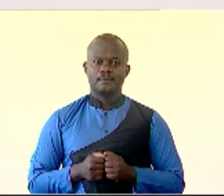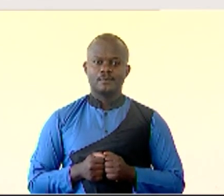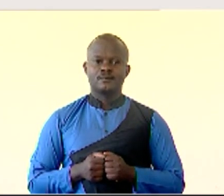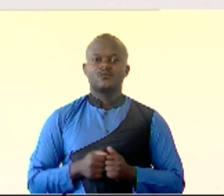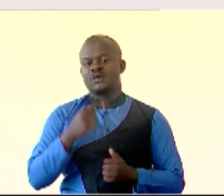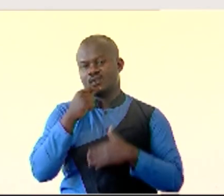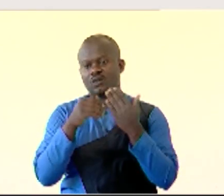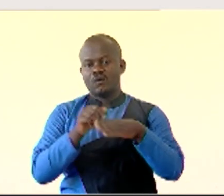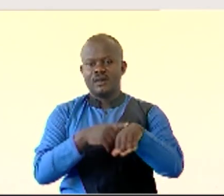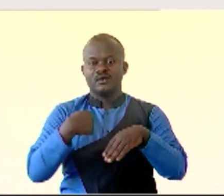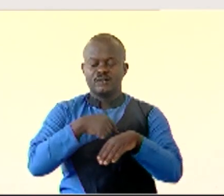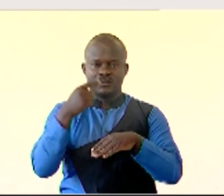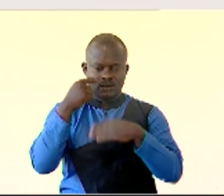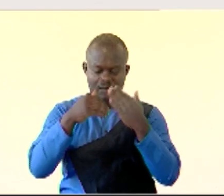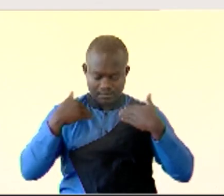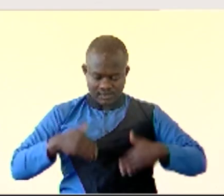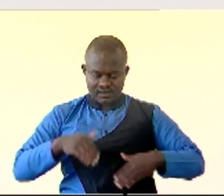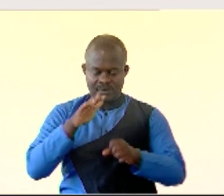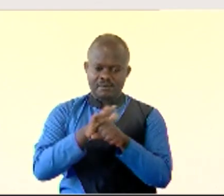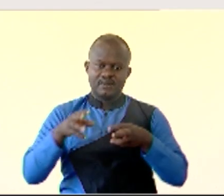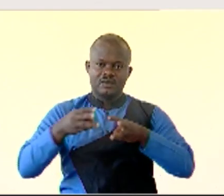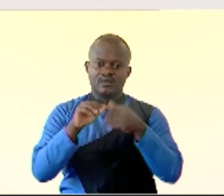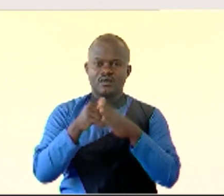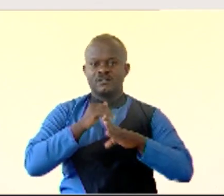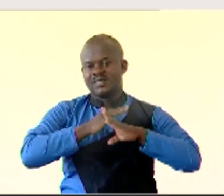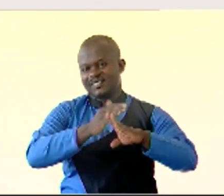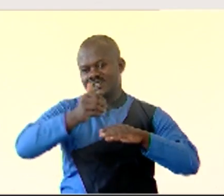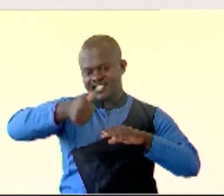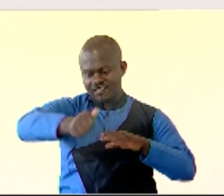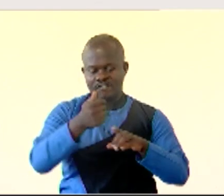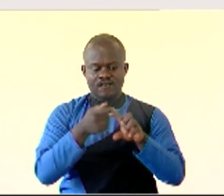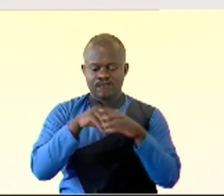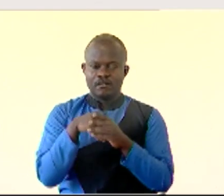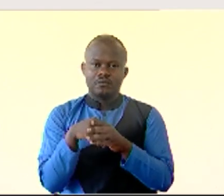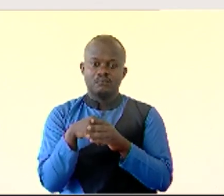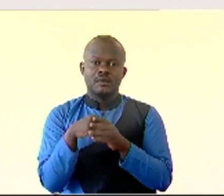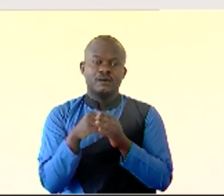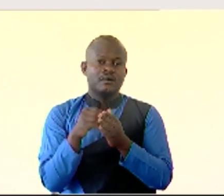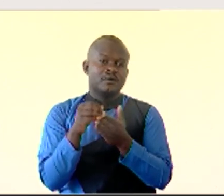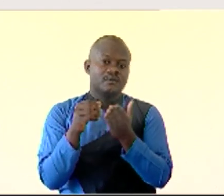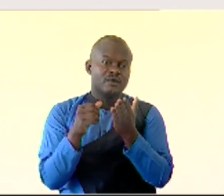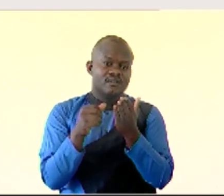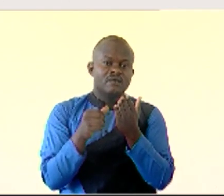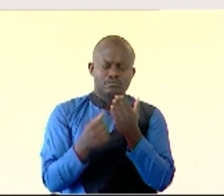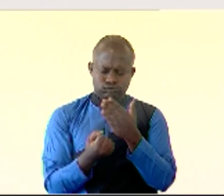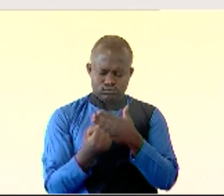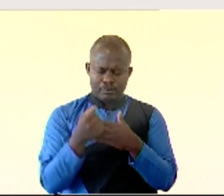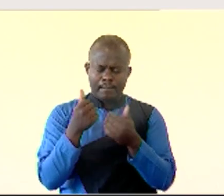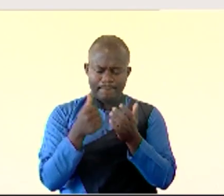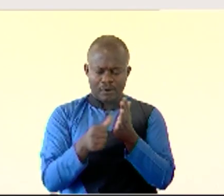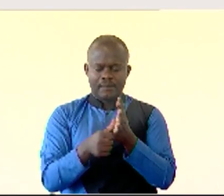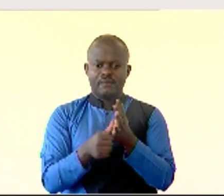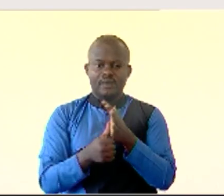So when we talk about the body has many ways of defending itself from invasion, the body has very many ways